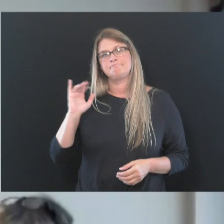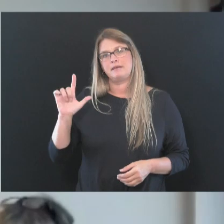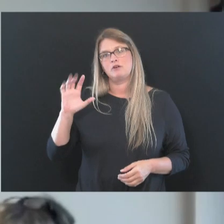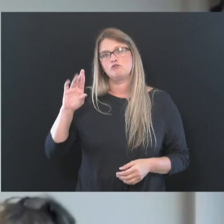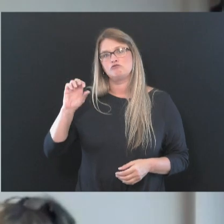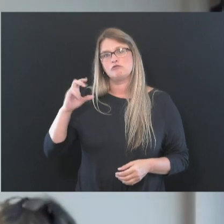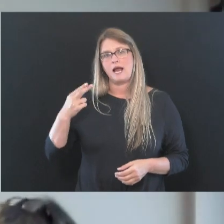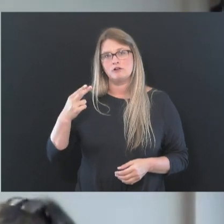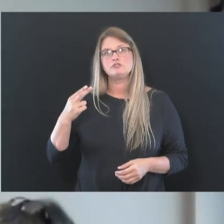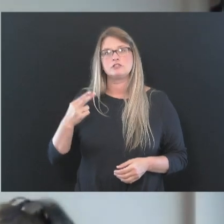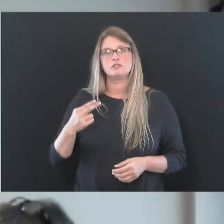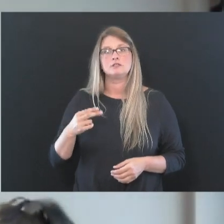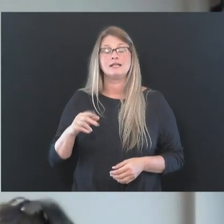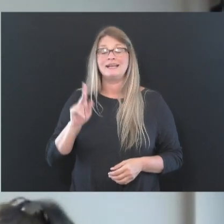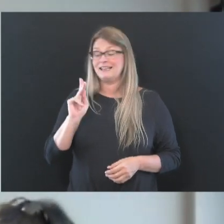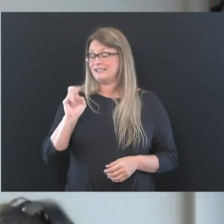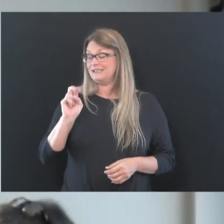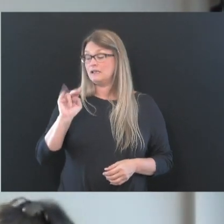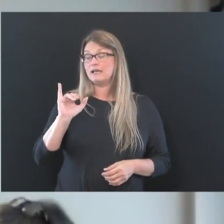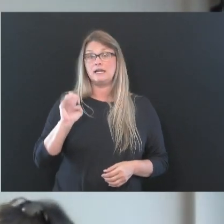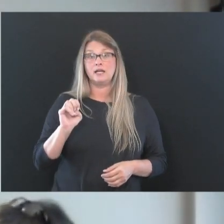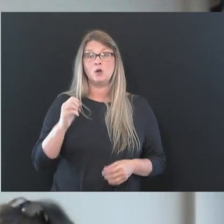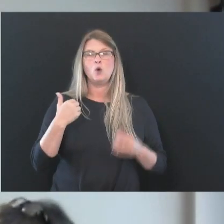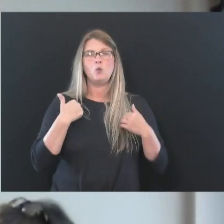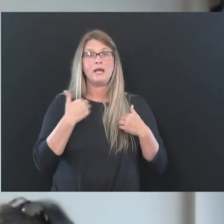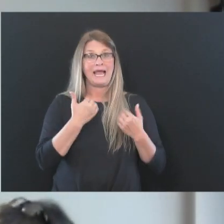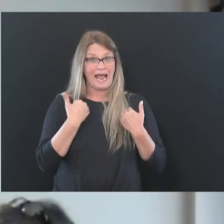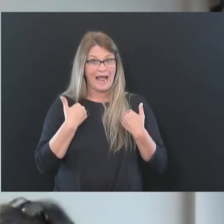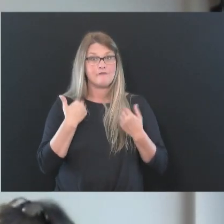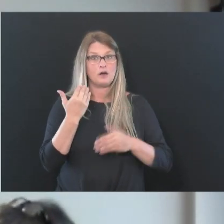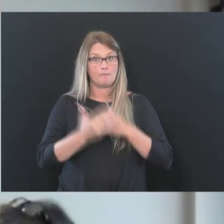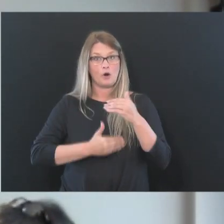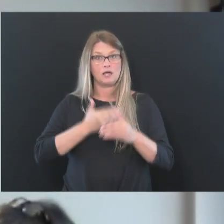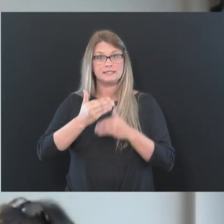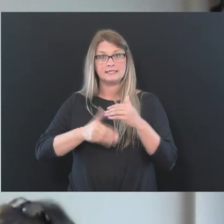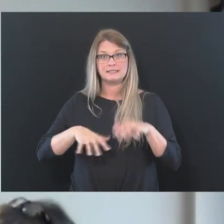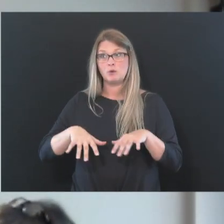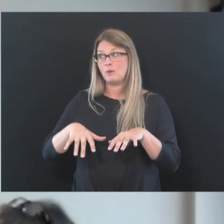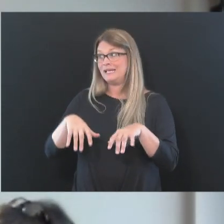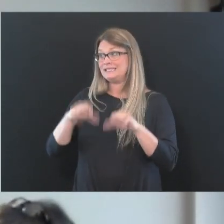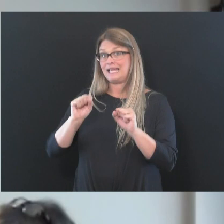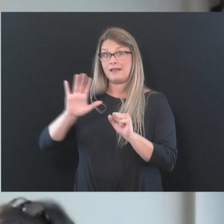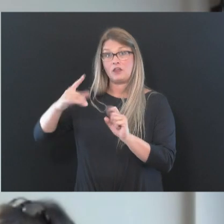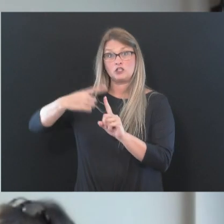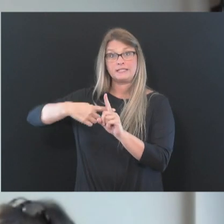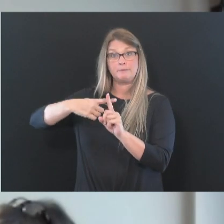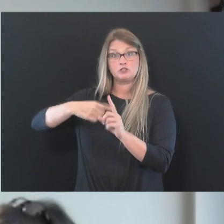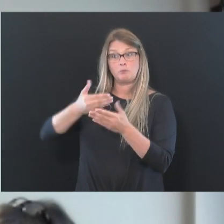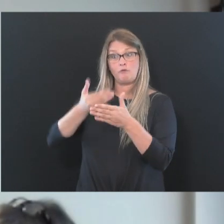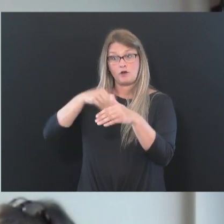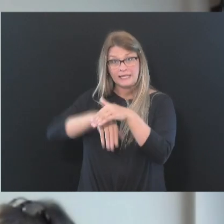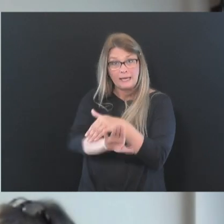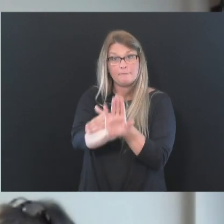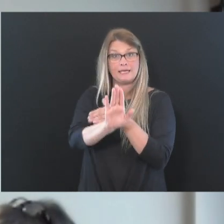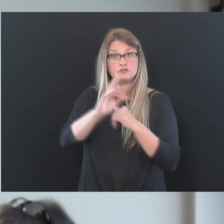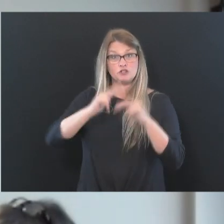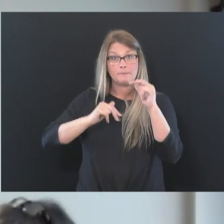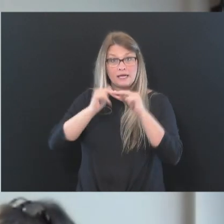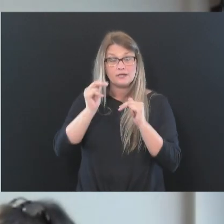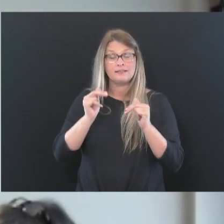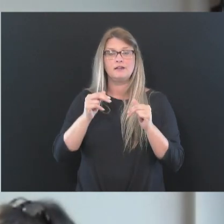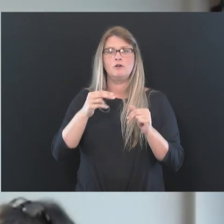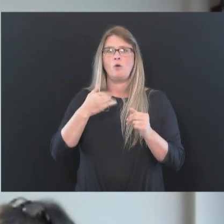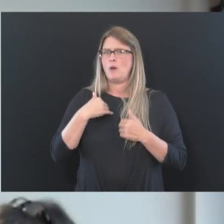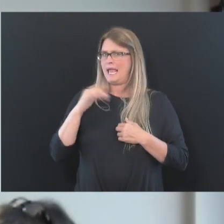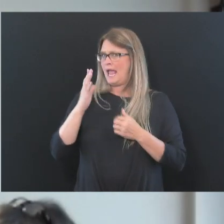have a process where we take everyone's temperature before they enter the building. There's actually a questionnaire that we